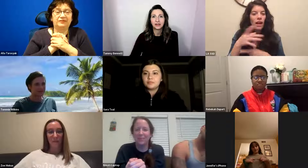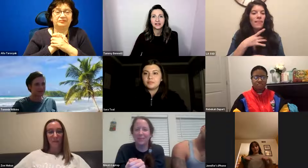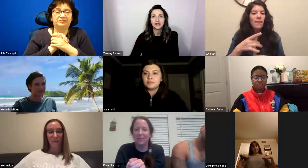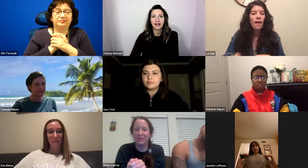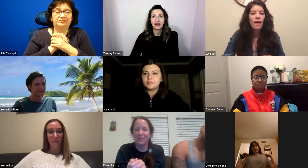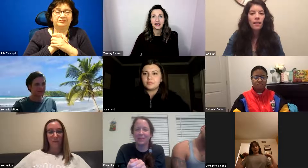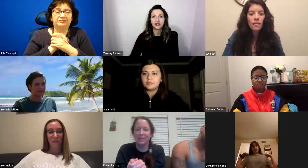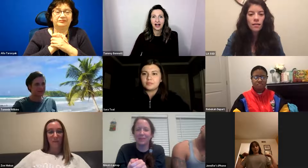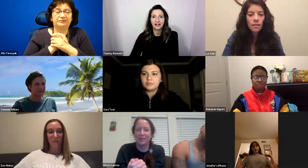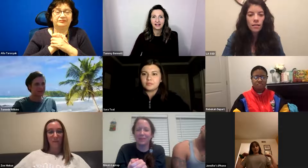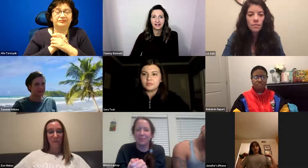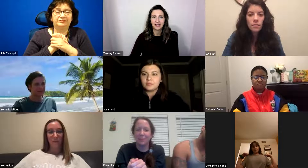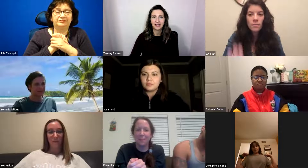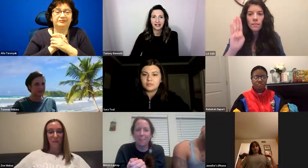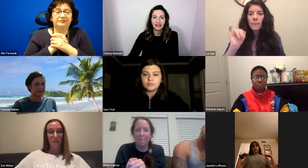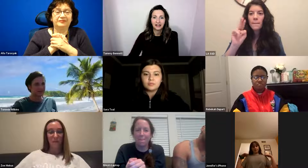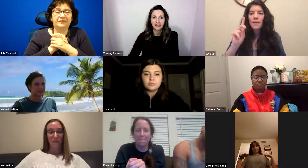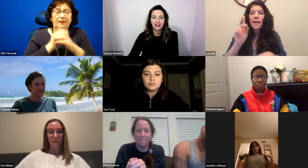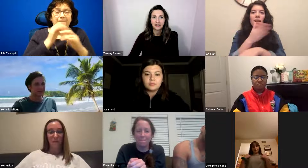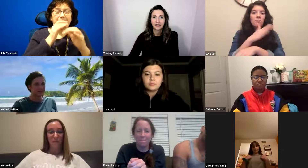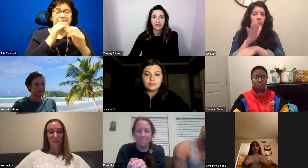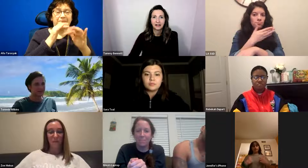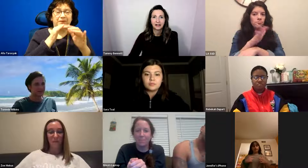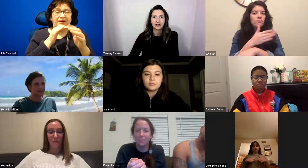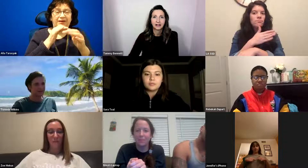And one person said in the chat that they like